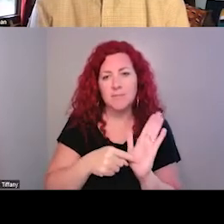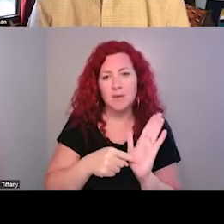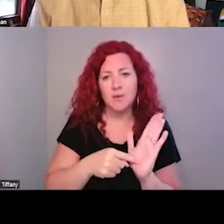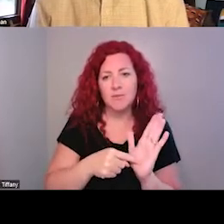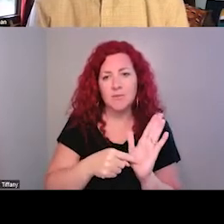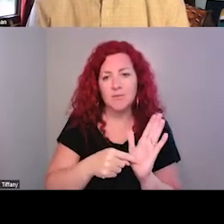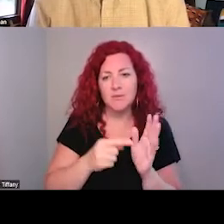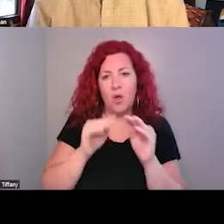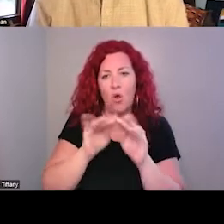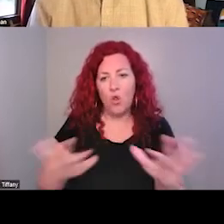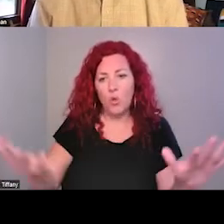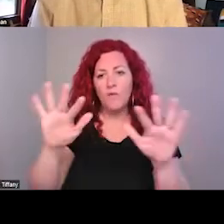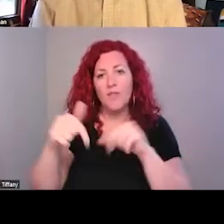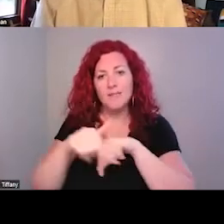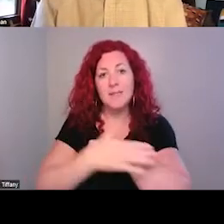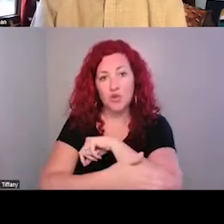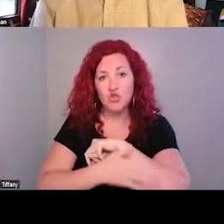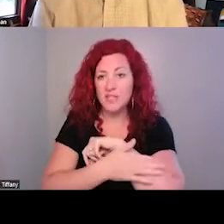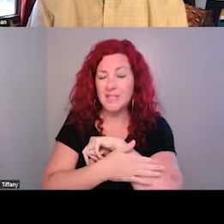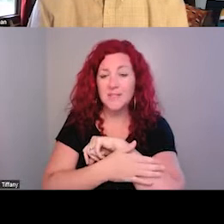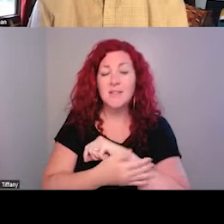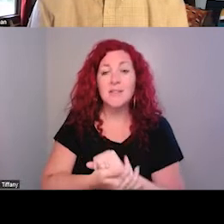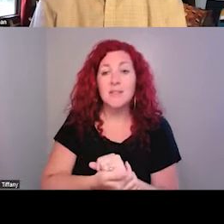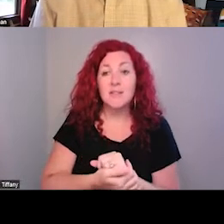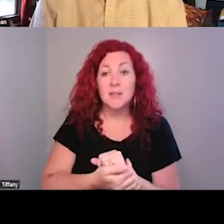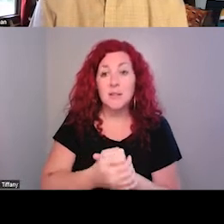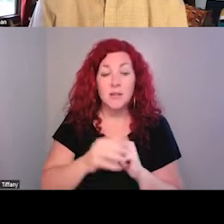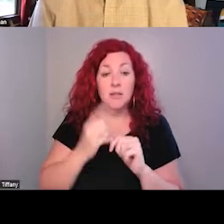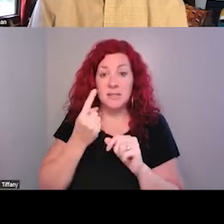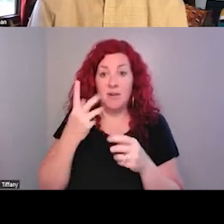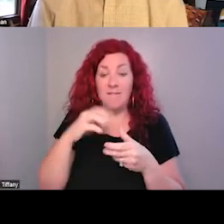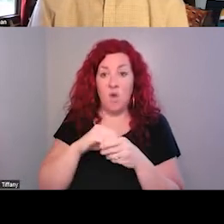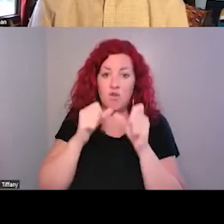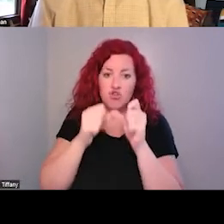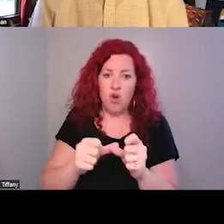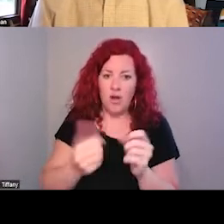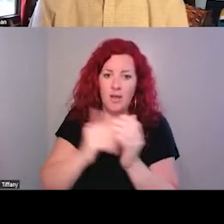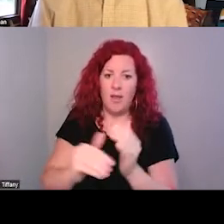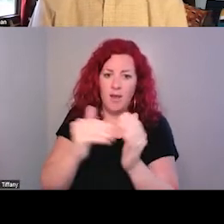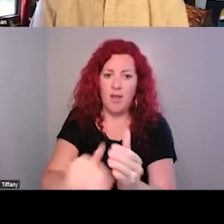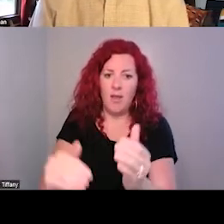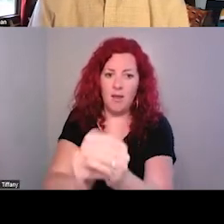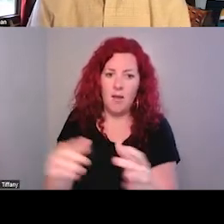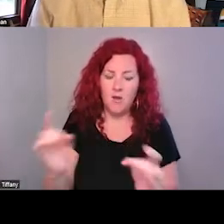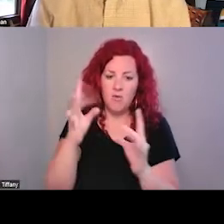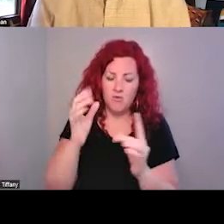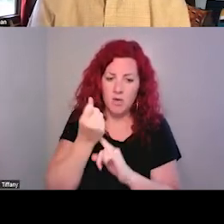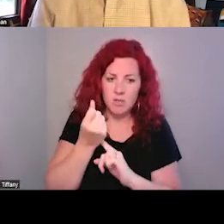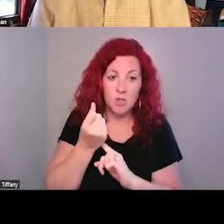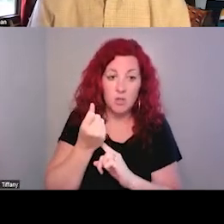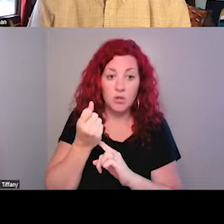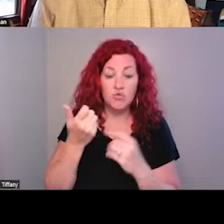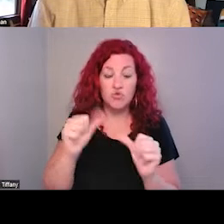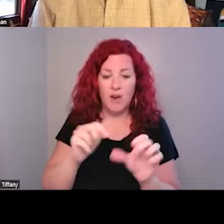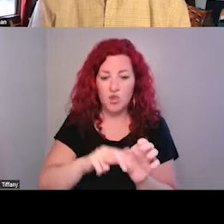country. Hard for somebody who's in sort of chronic crisis, repeat crisis, to exit that crisis